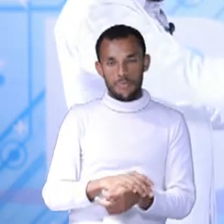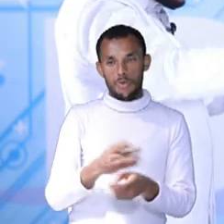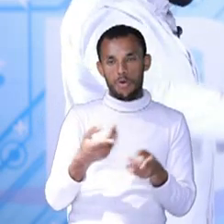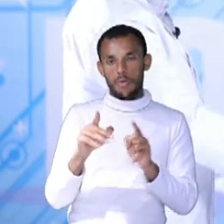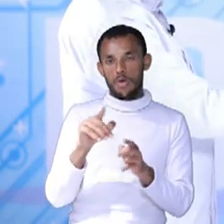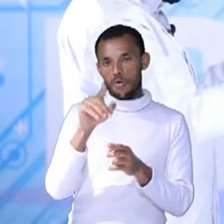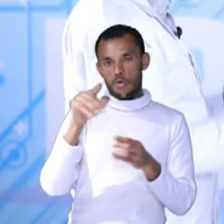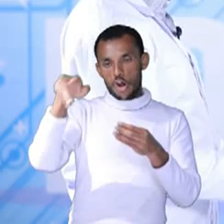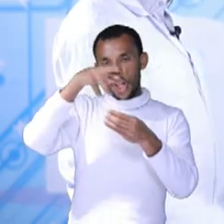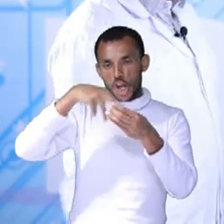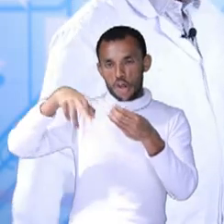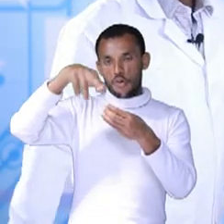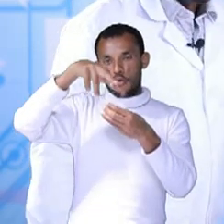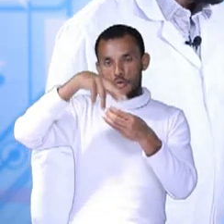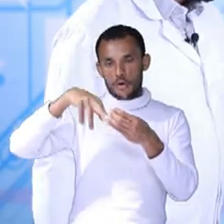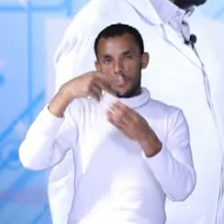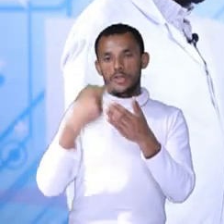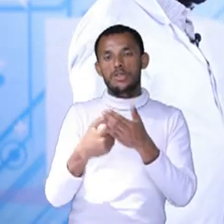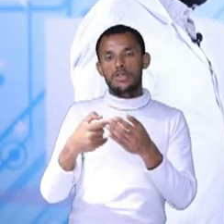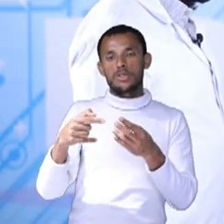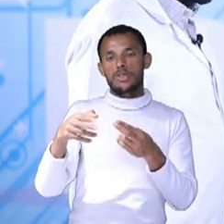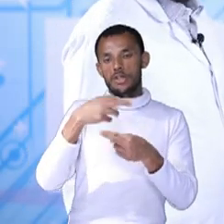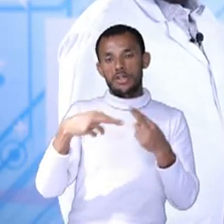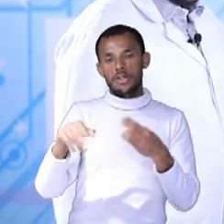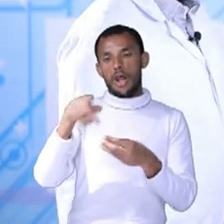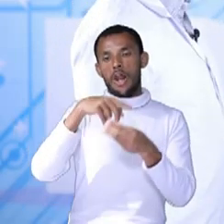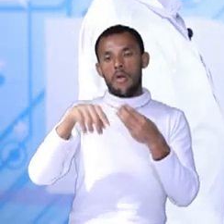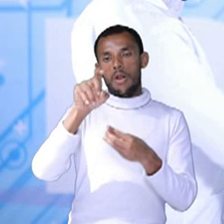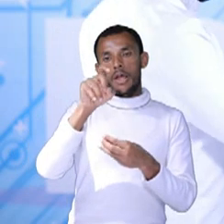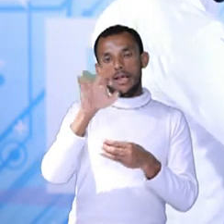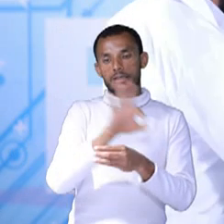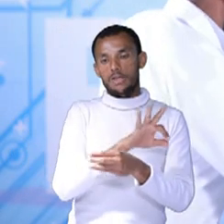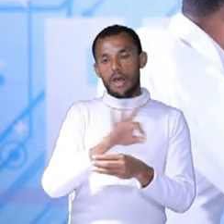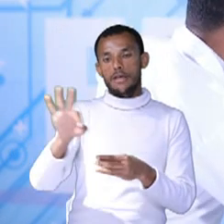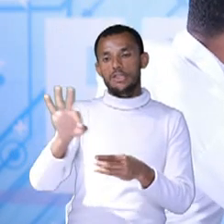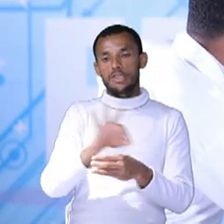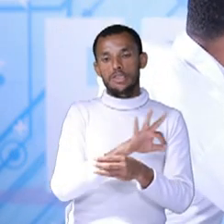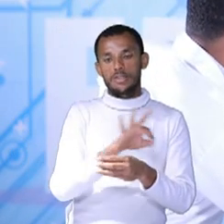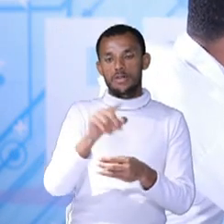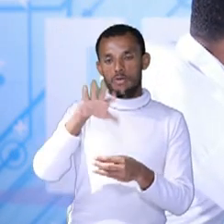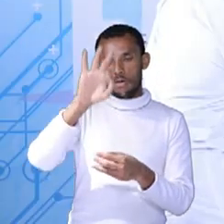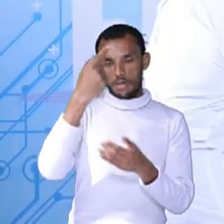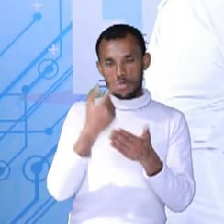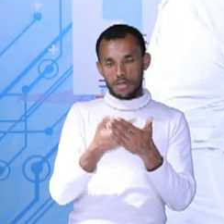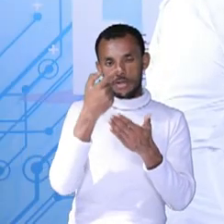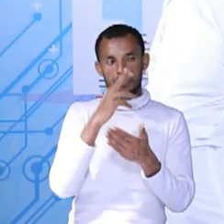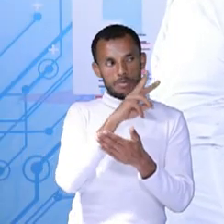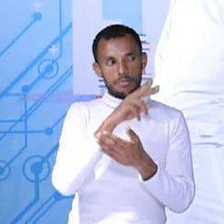when you revolve this region around x-axis, you will have this one.